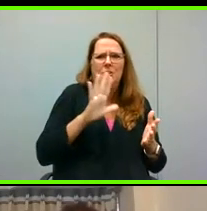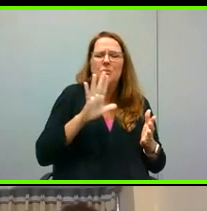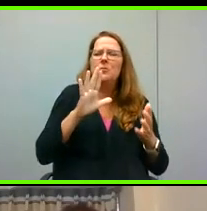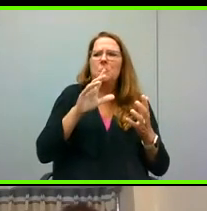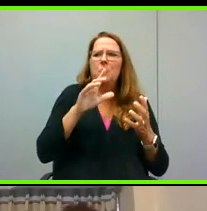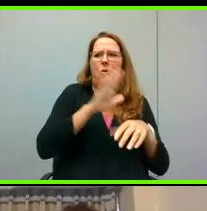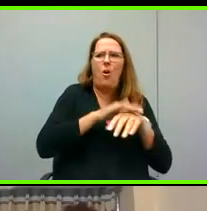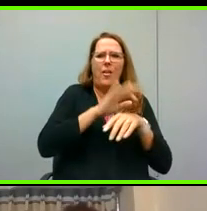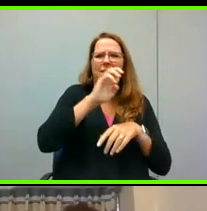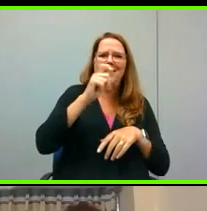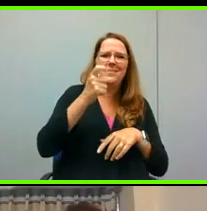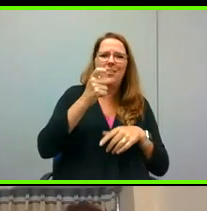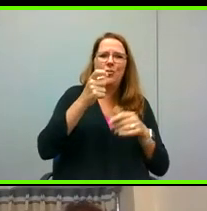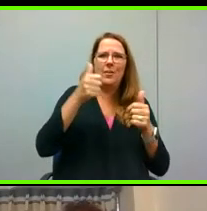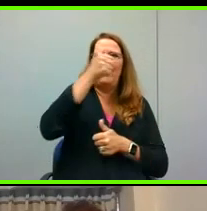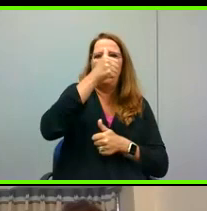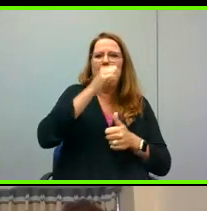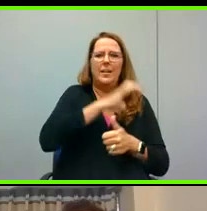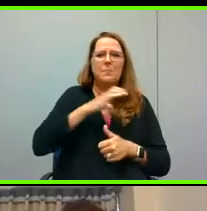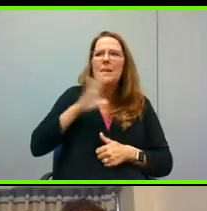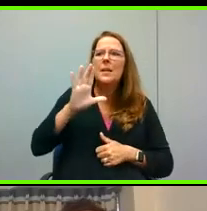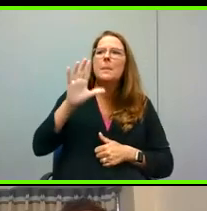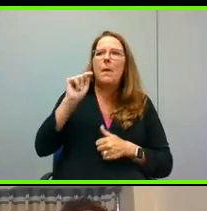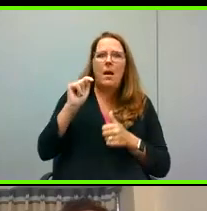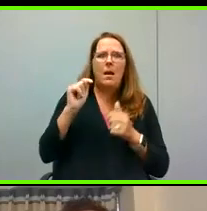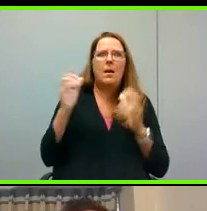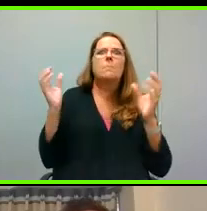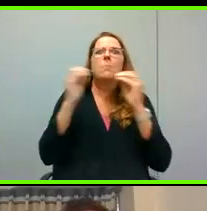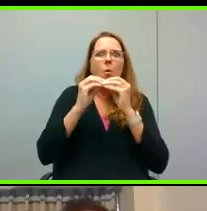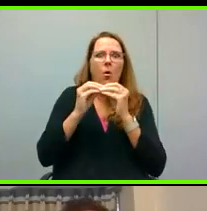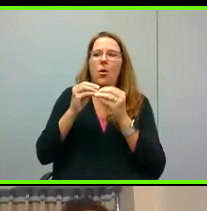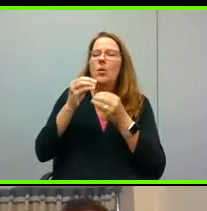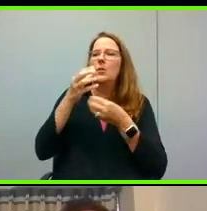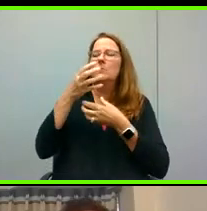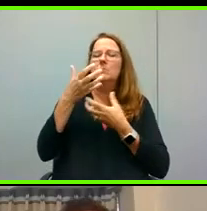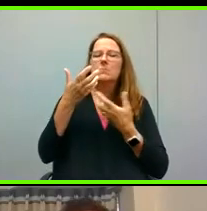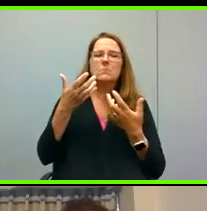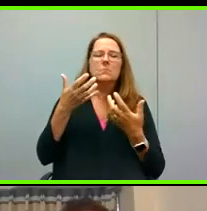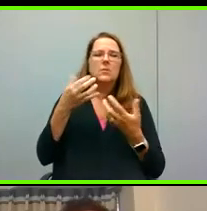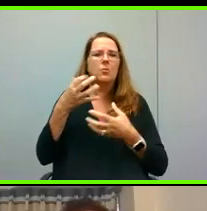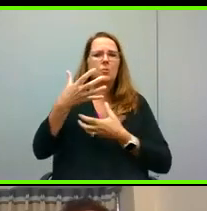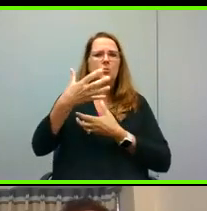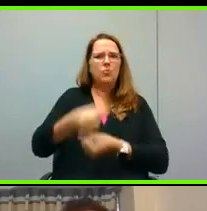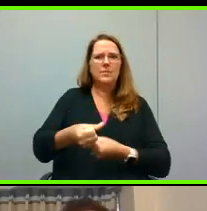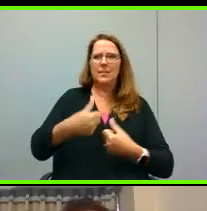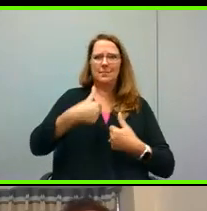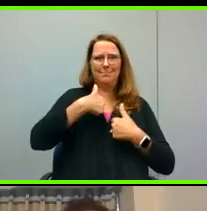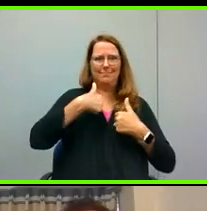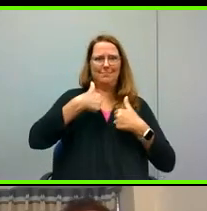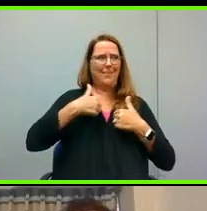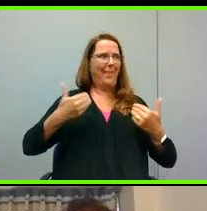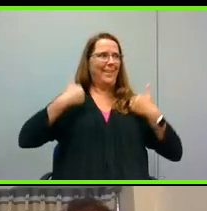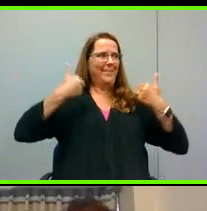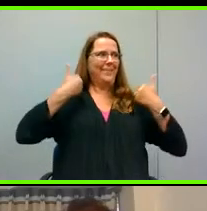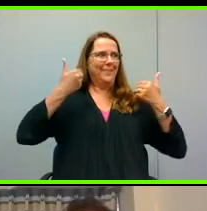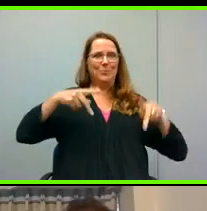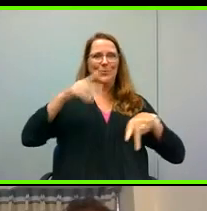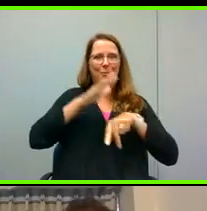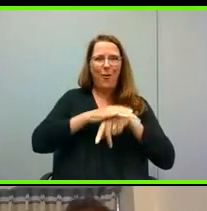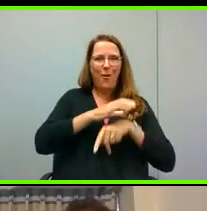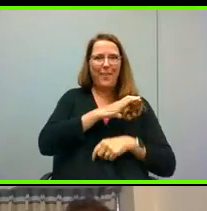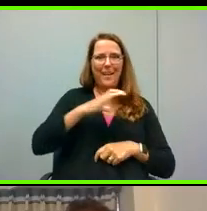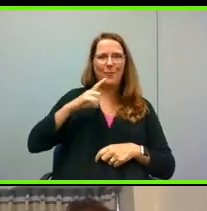but just in trusting that someone who came on as the youngest person on the council, I may still